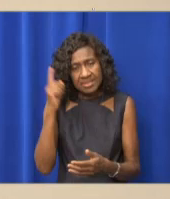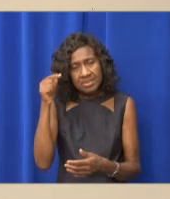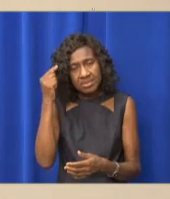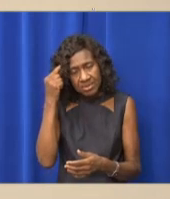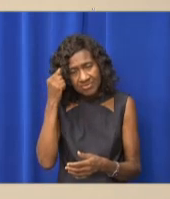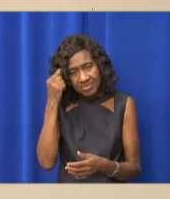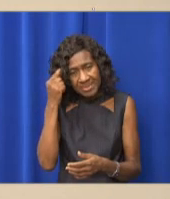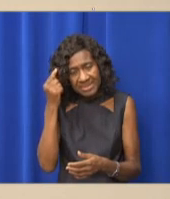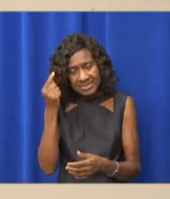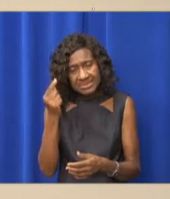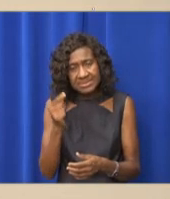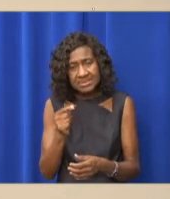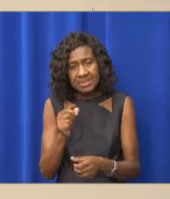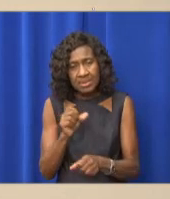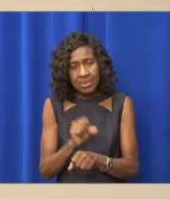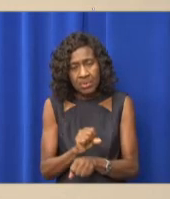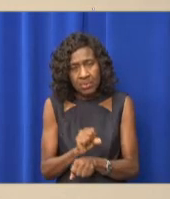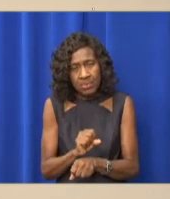time now working at